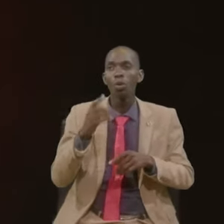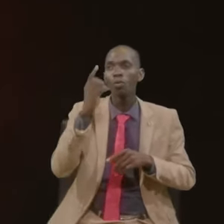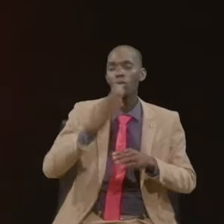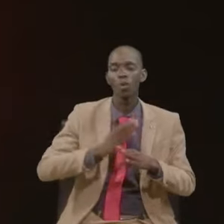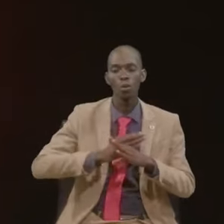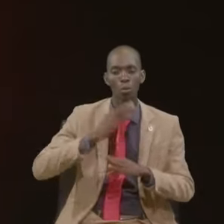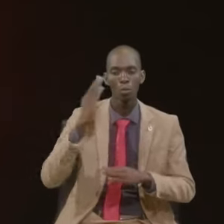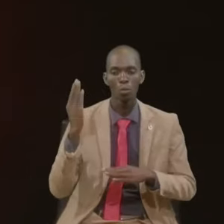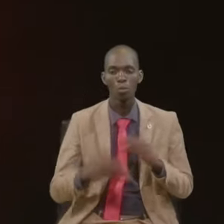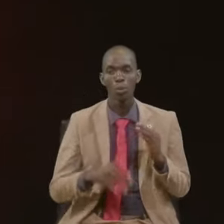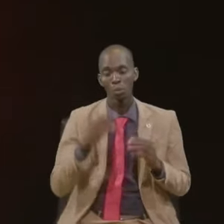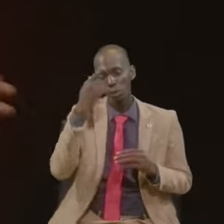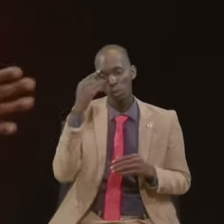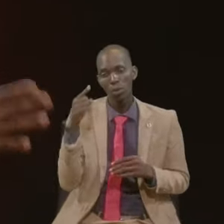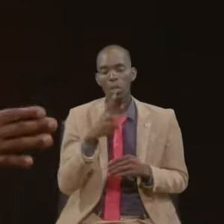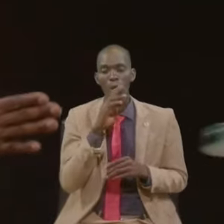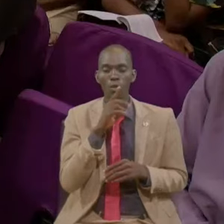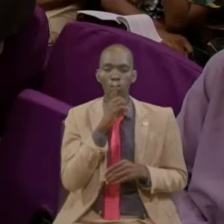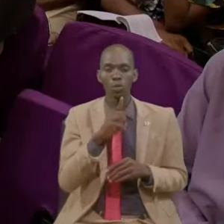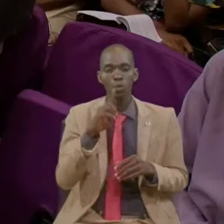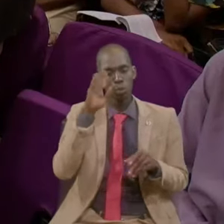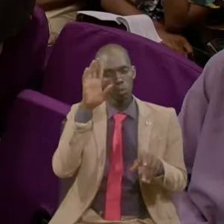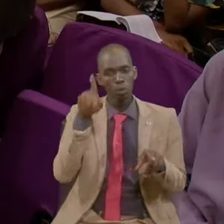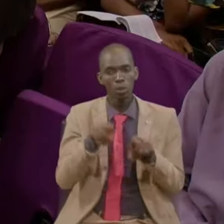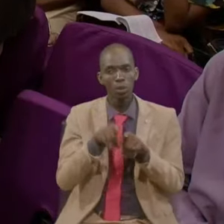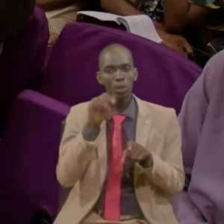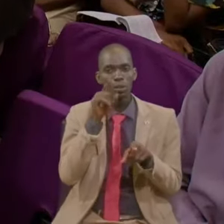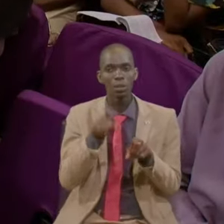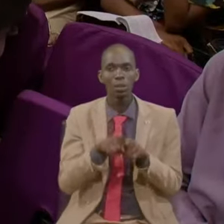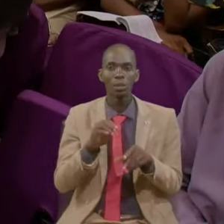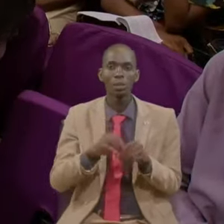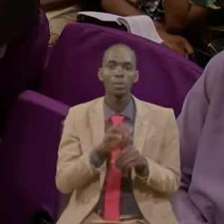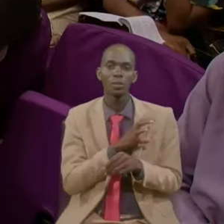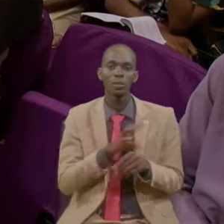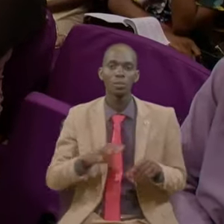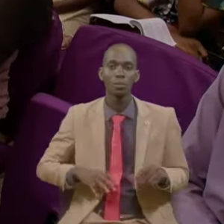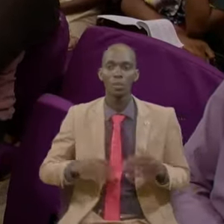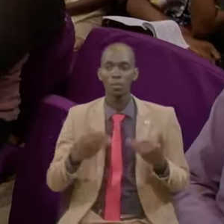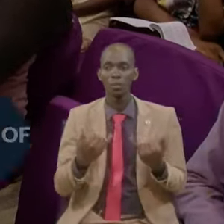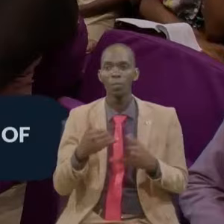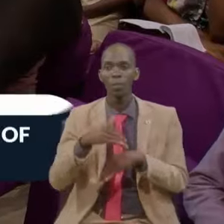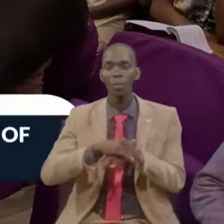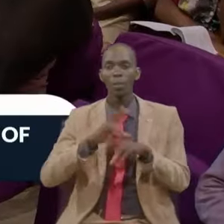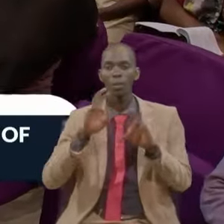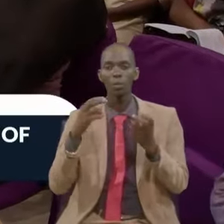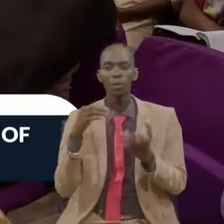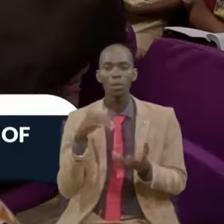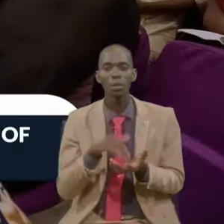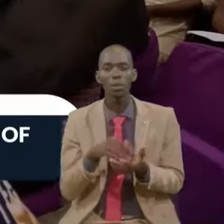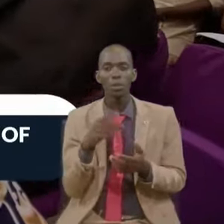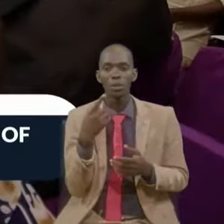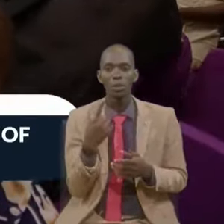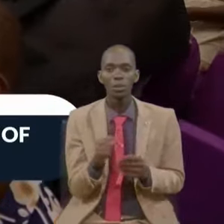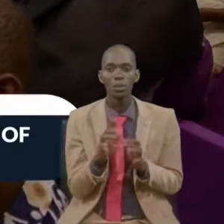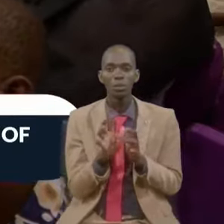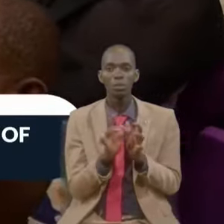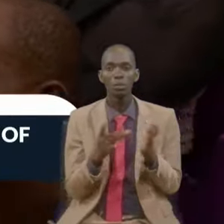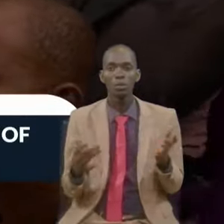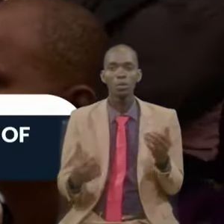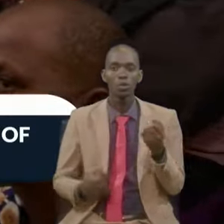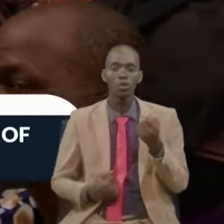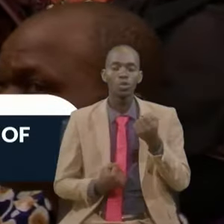they're true brethren in Christ. Tonight, the scripture based impartiality of